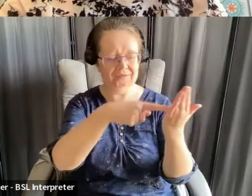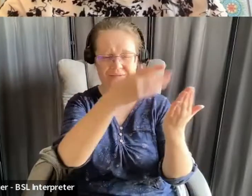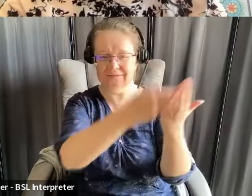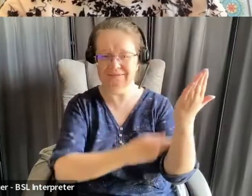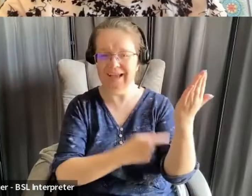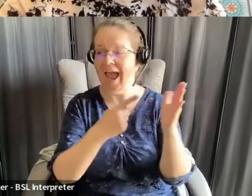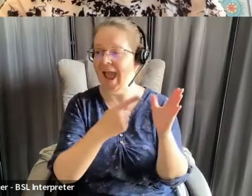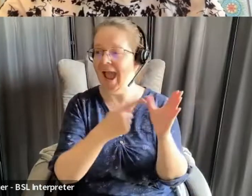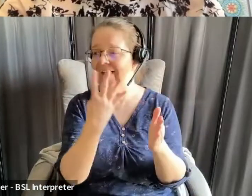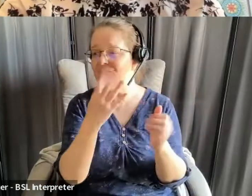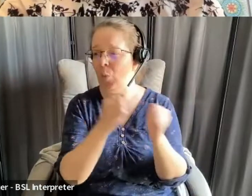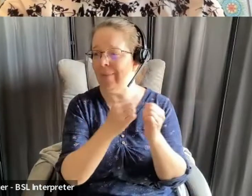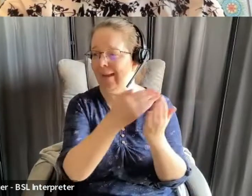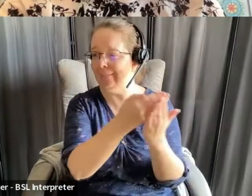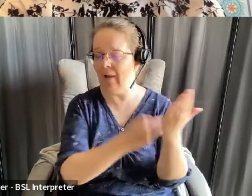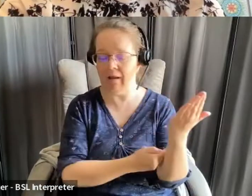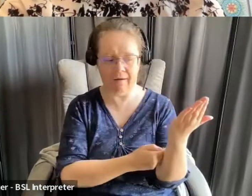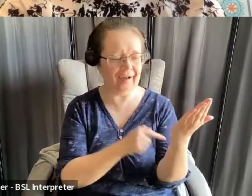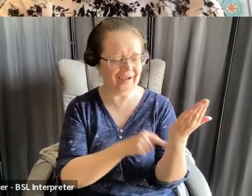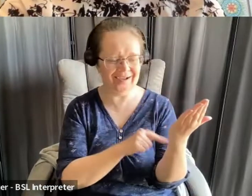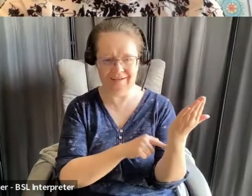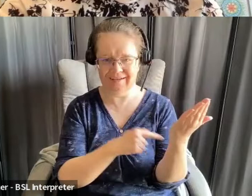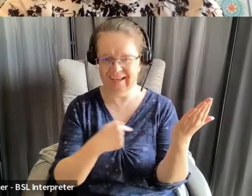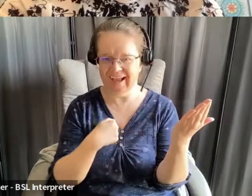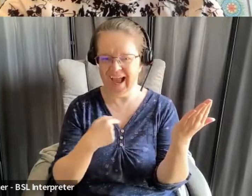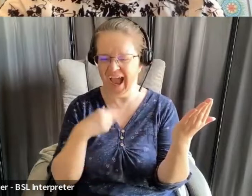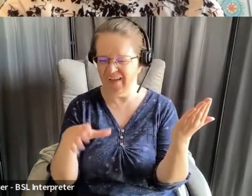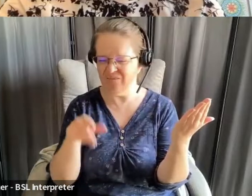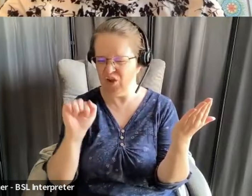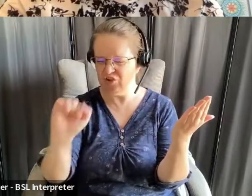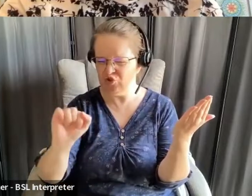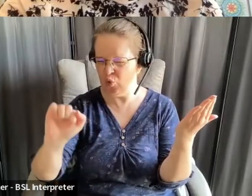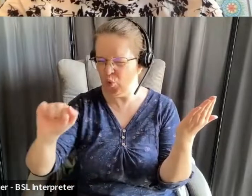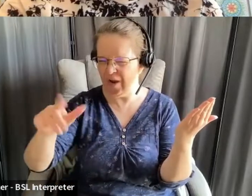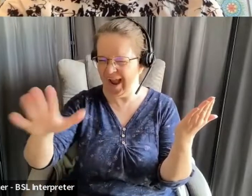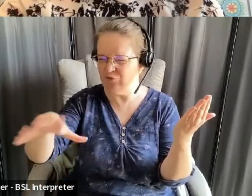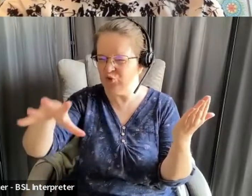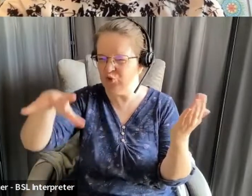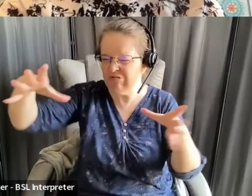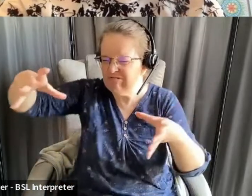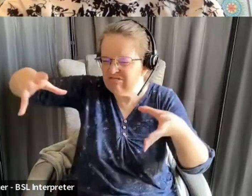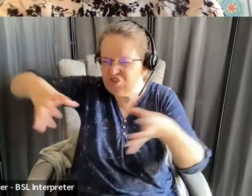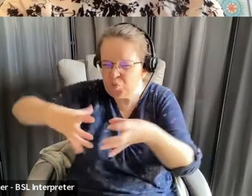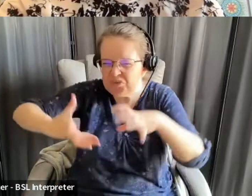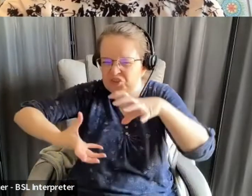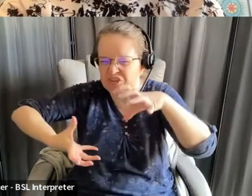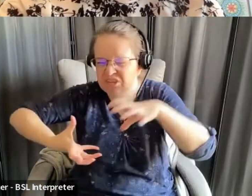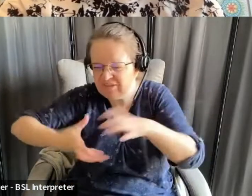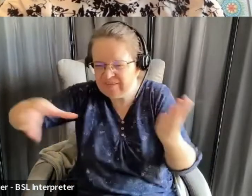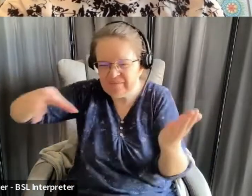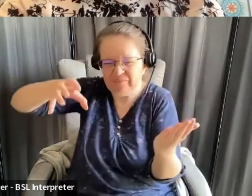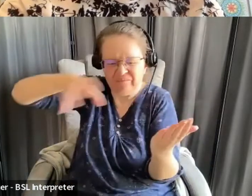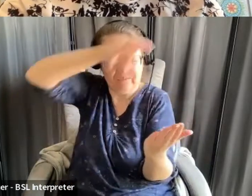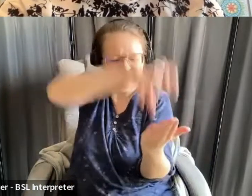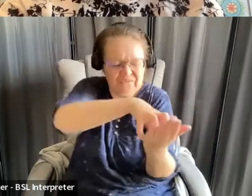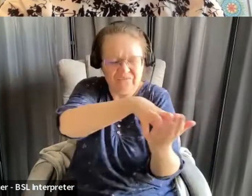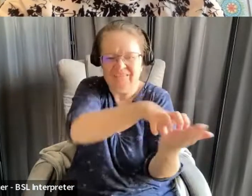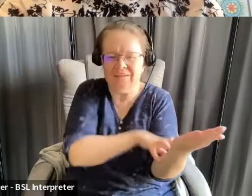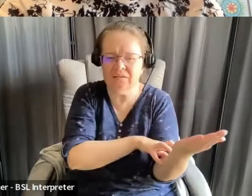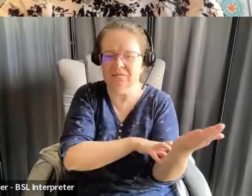A4 piece of paper that we're having to squish in or fit into other